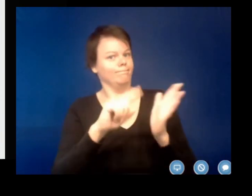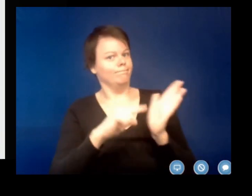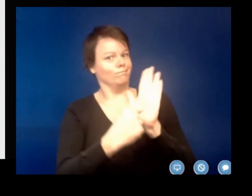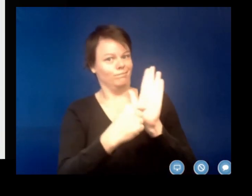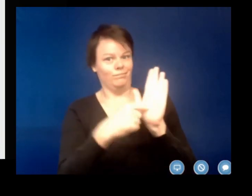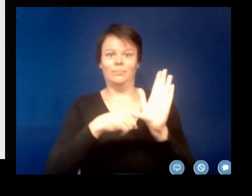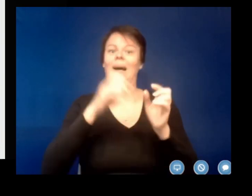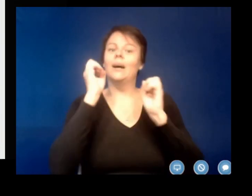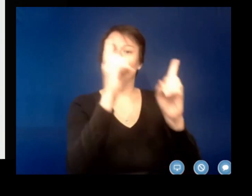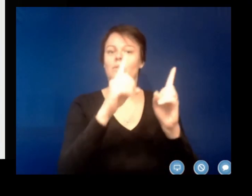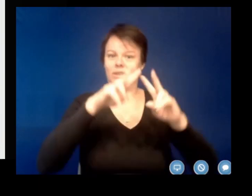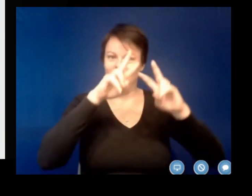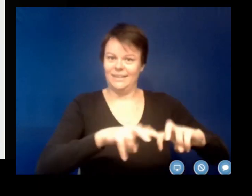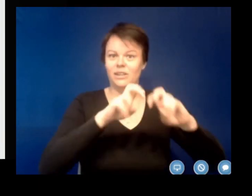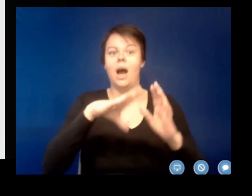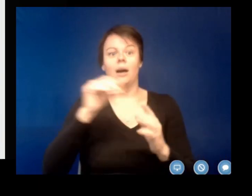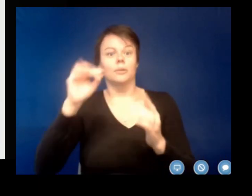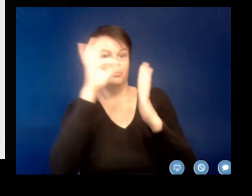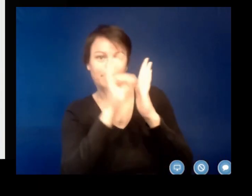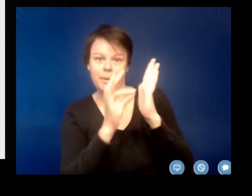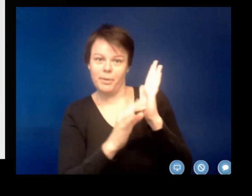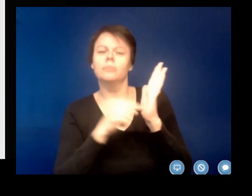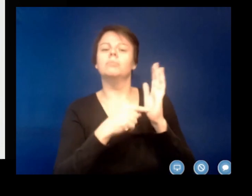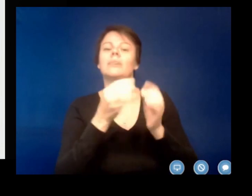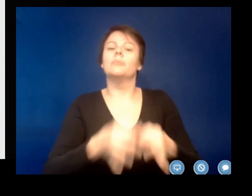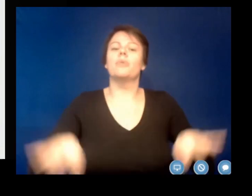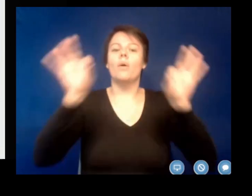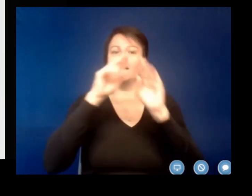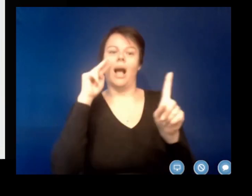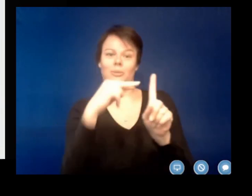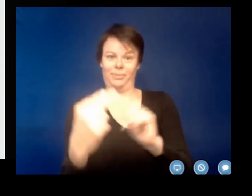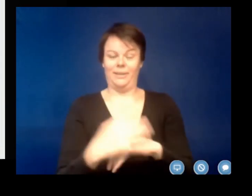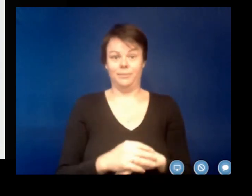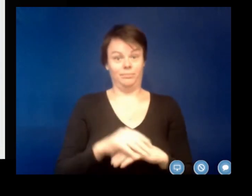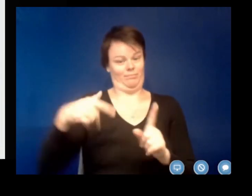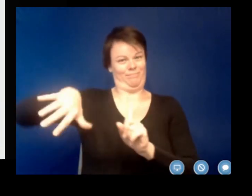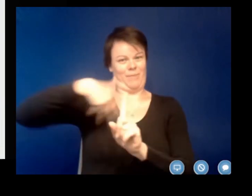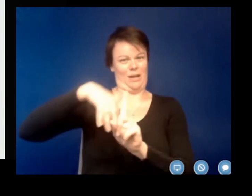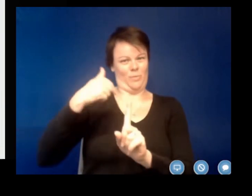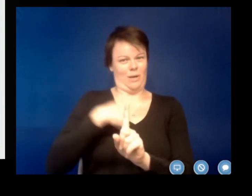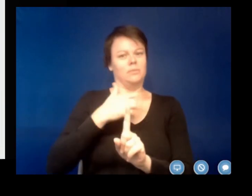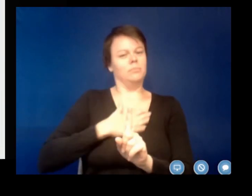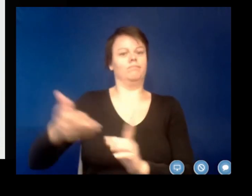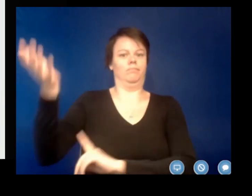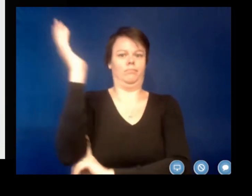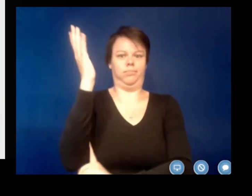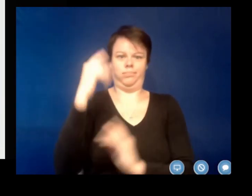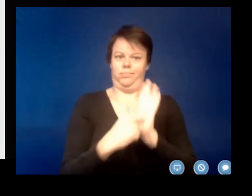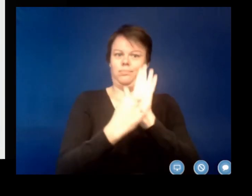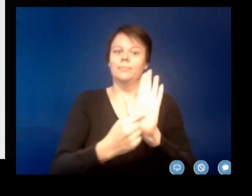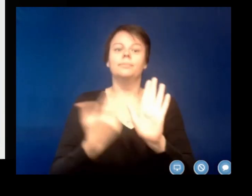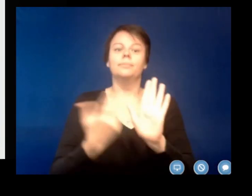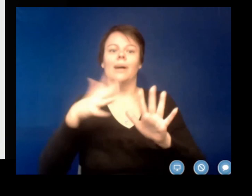challenges have so far been described in educational research and point out some important aspects.